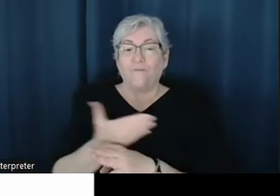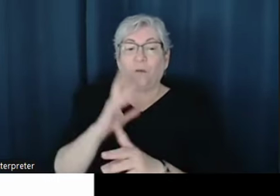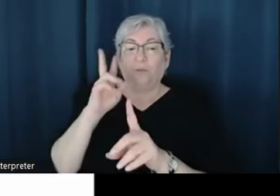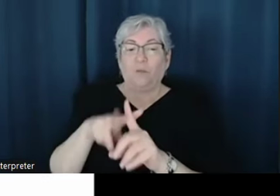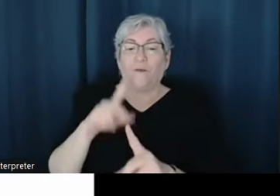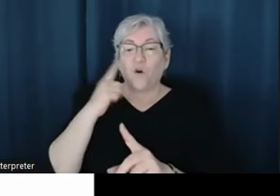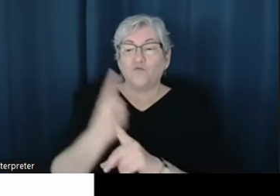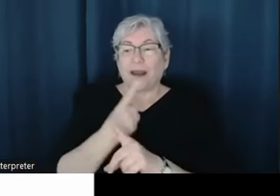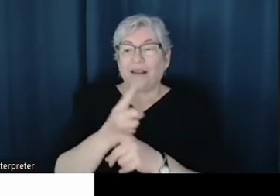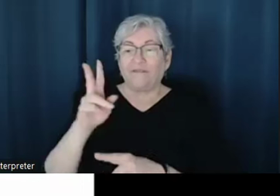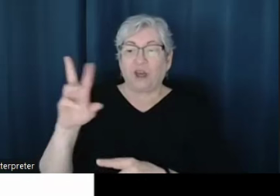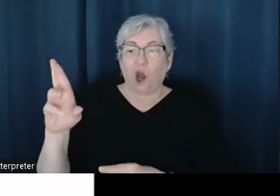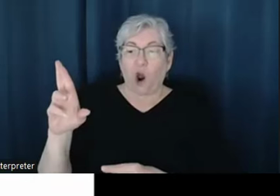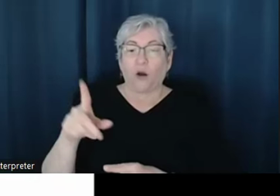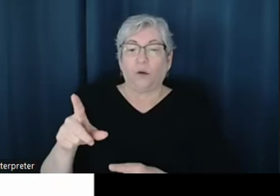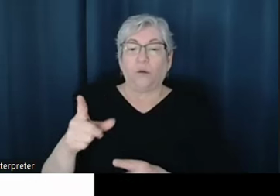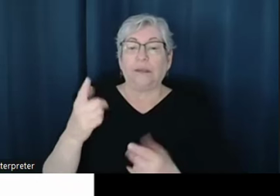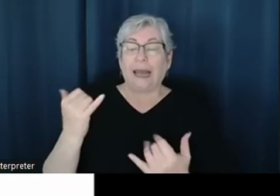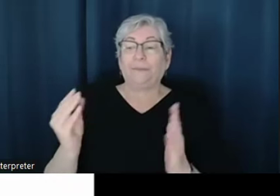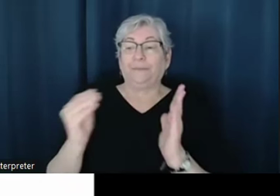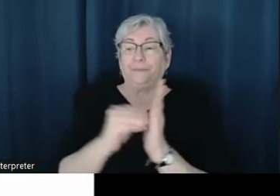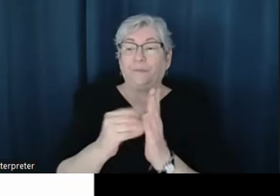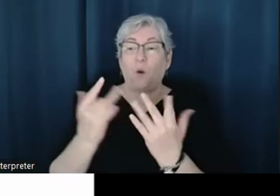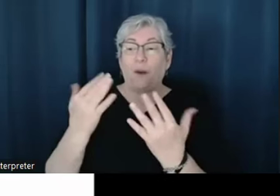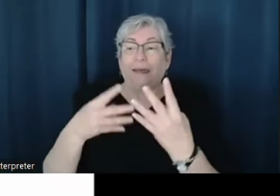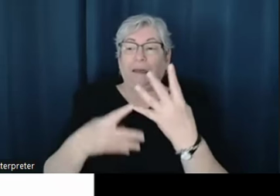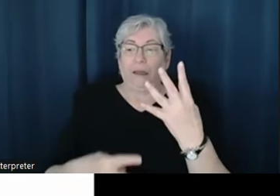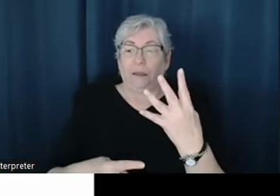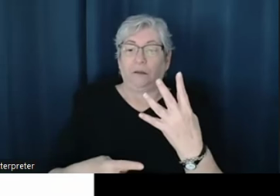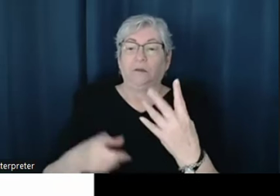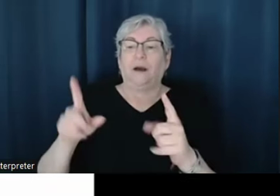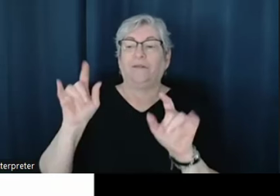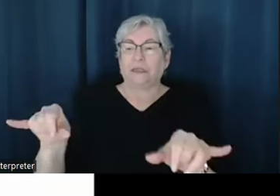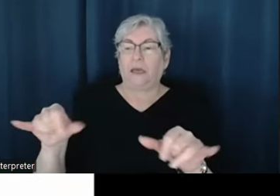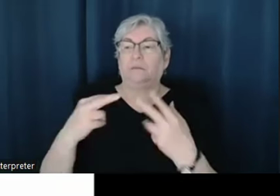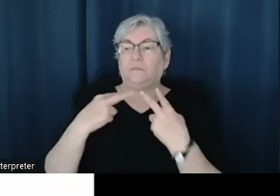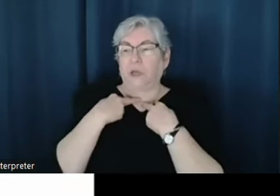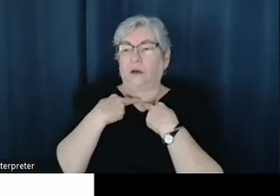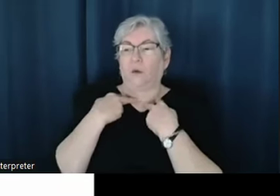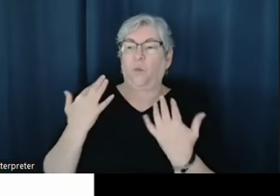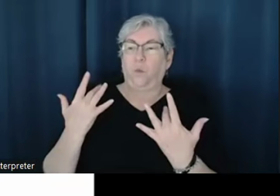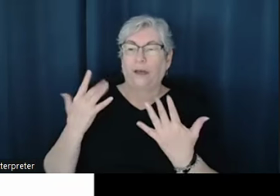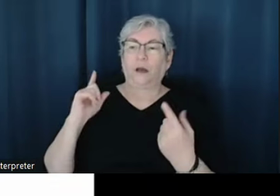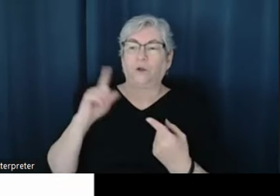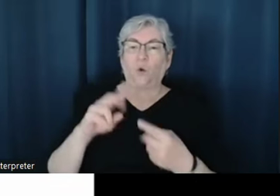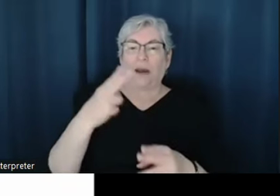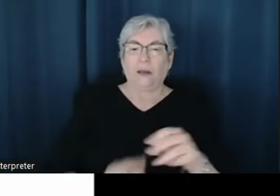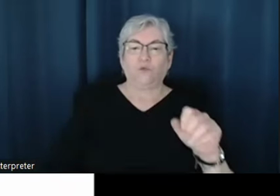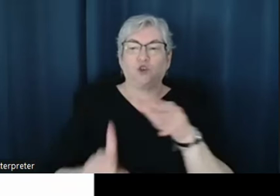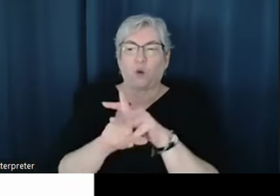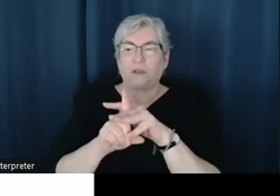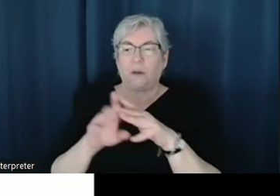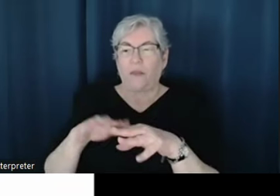VR services and you're put on the waiting list, you're stuck. You don't get anything until your name comes up on that waiting